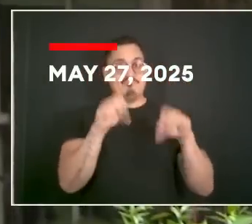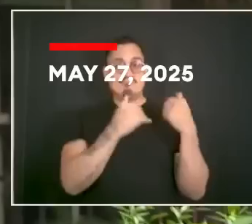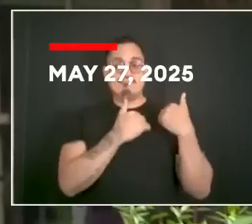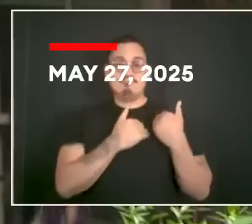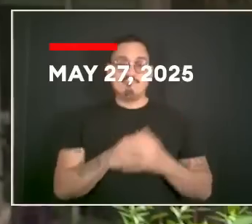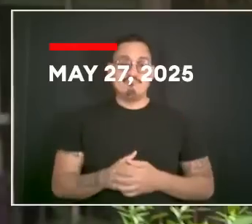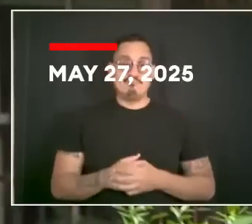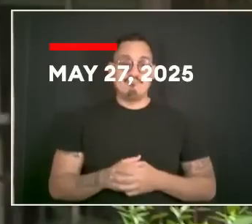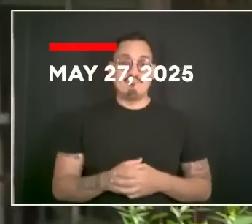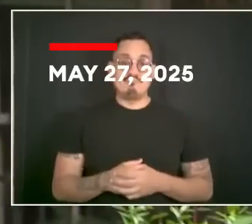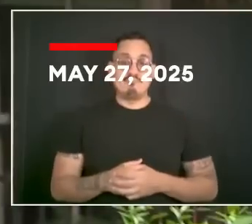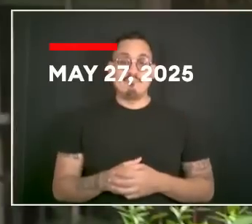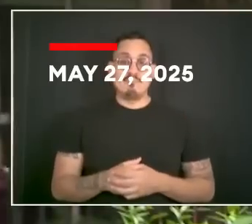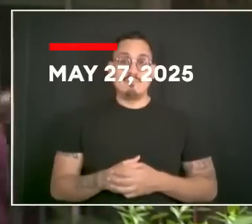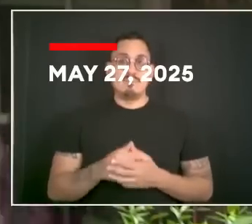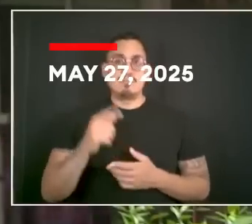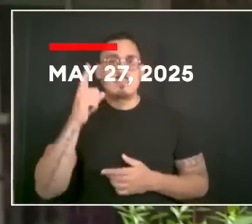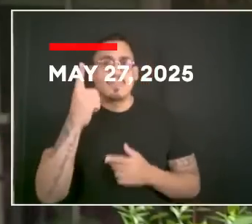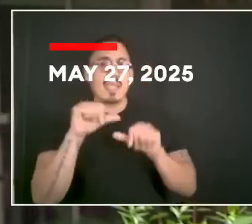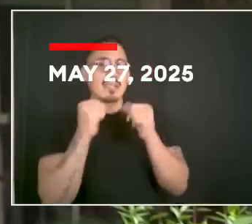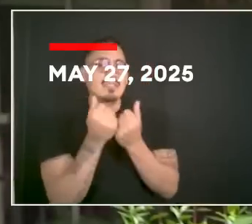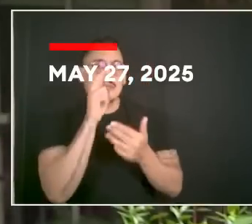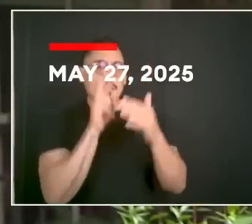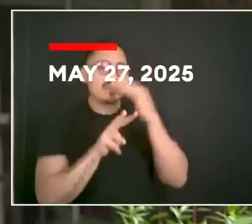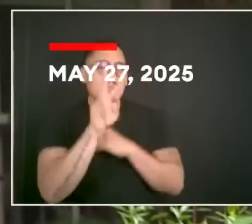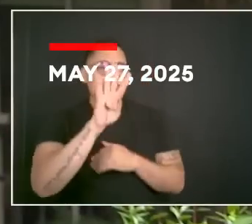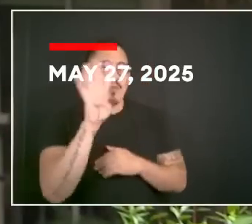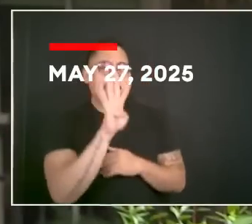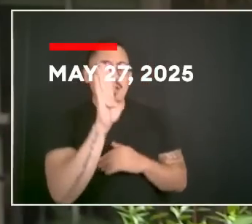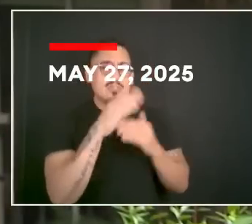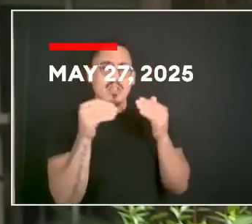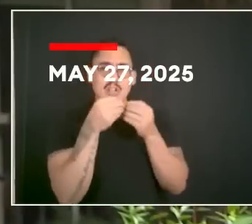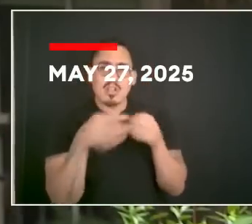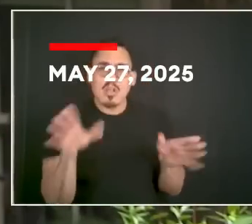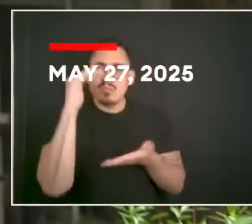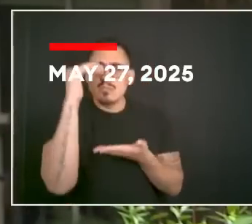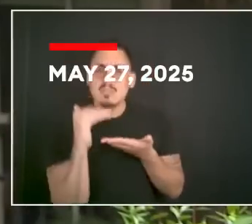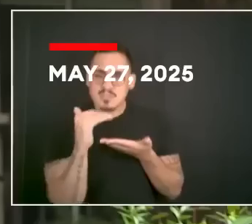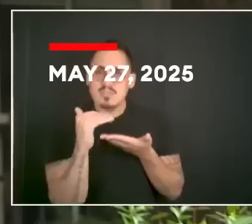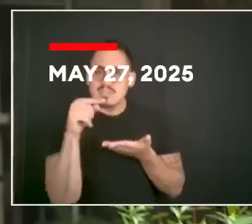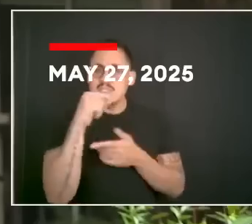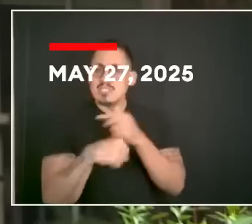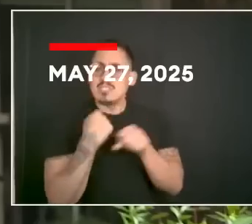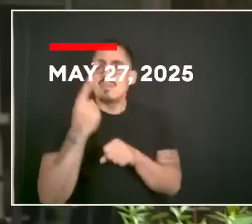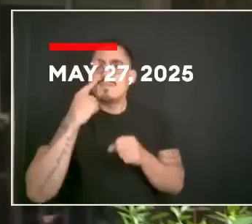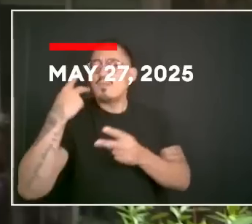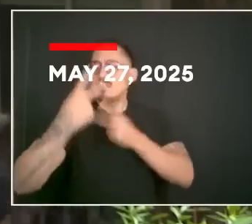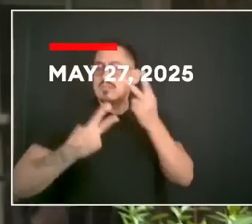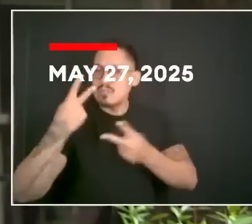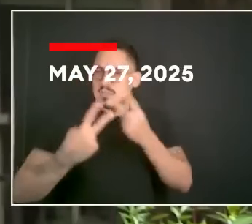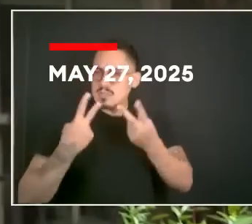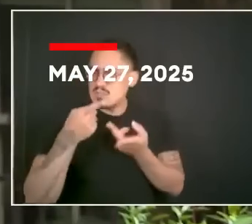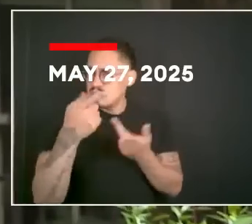Agency predicts a $4 billion loss in tourist revenue for this year. Are you concerned with that at all? Why is that,